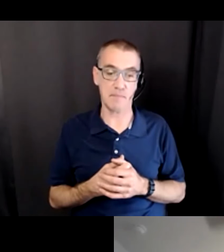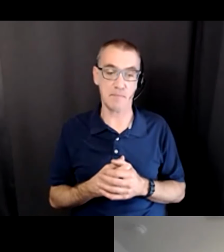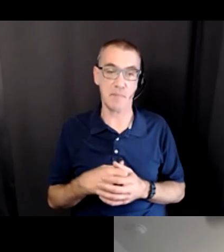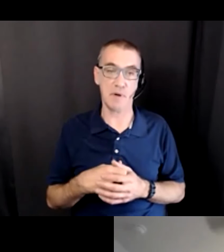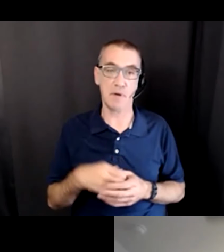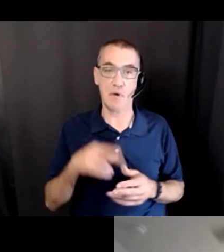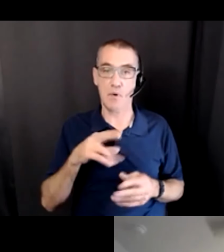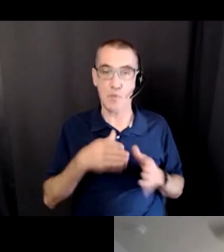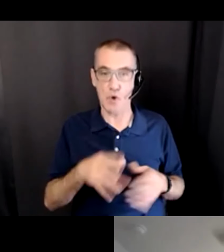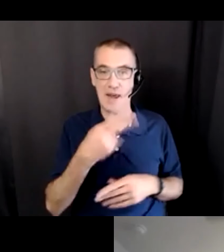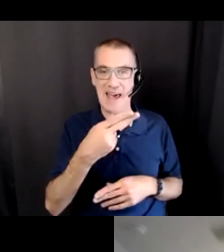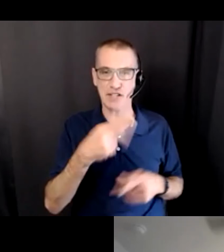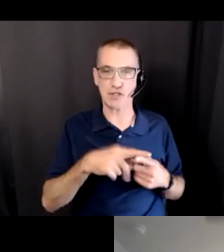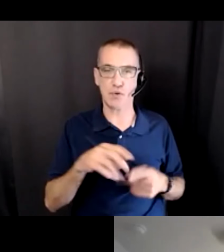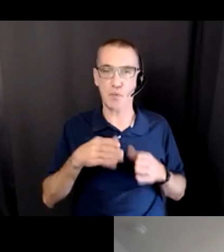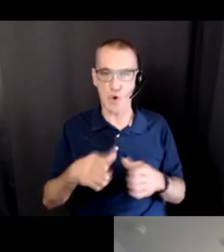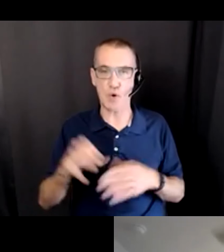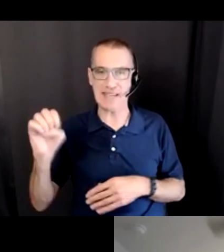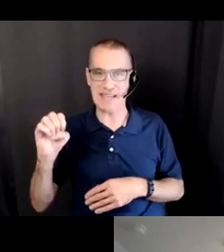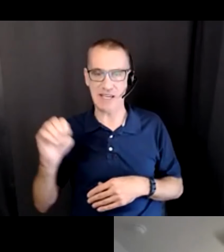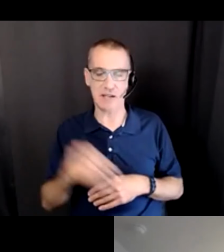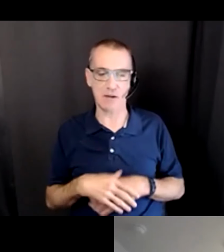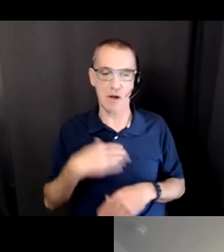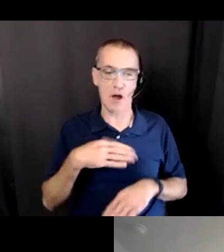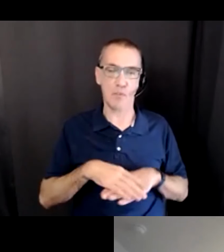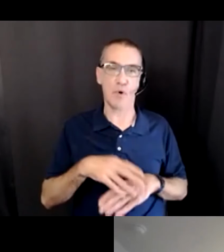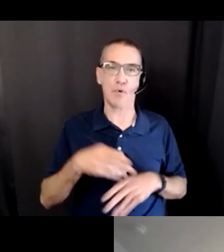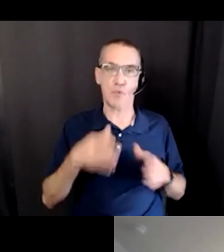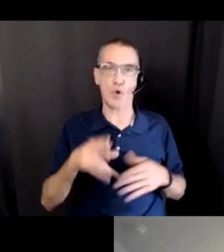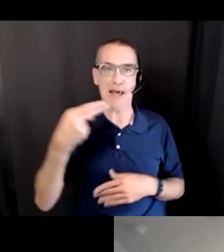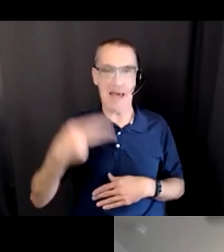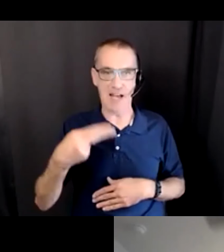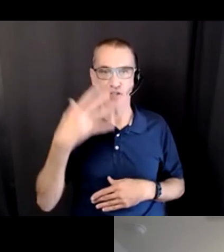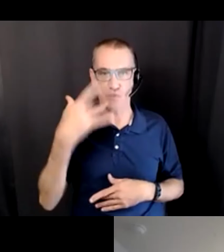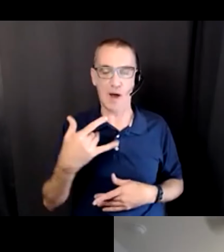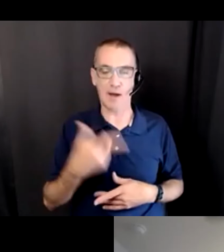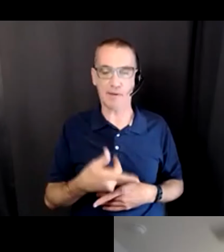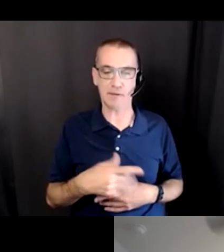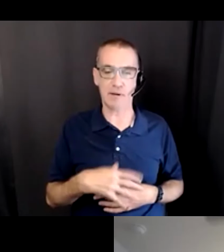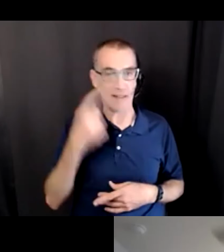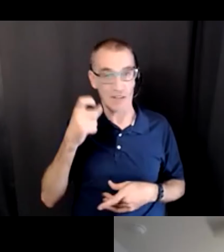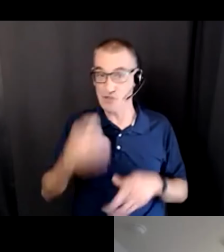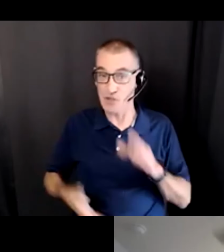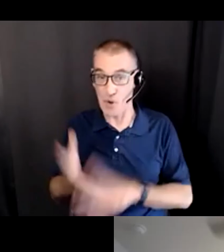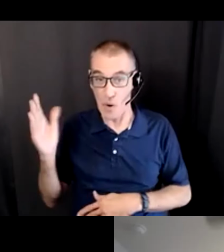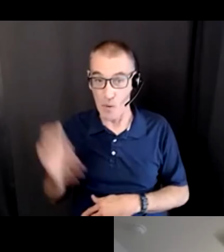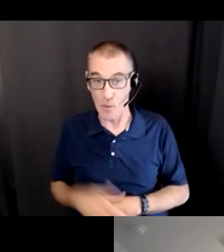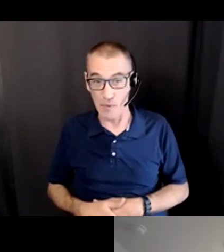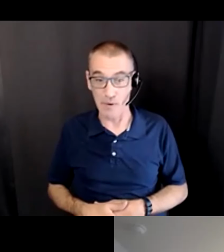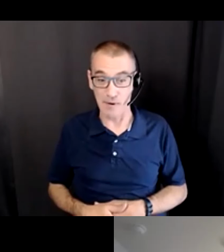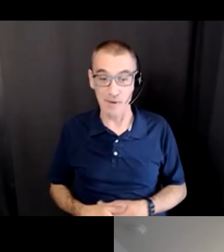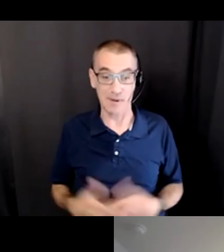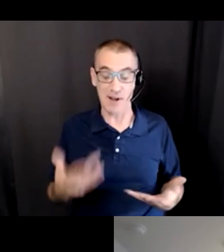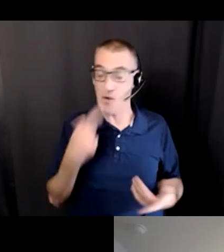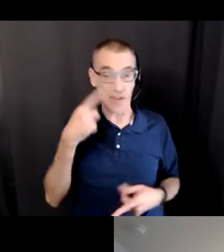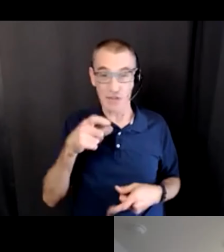Road H to Road E. Yeah, and They're evacuating I'm people. on Road H. That's why it's so Well, close I to think me. you should go. Yeah. I don't really